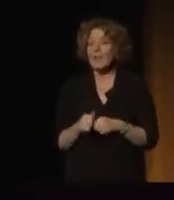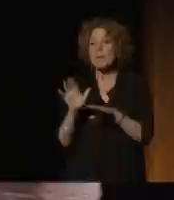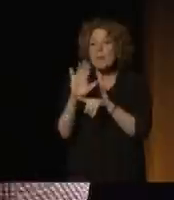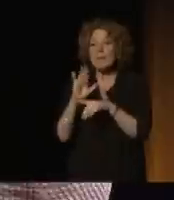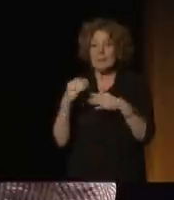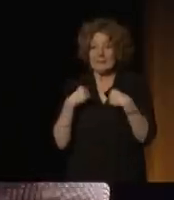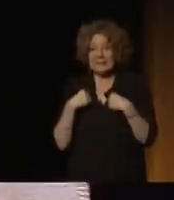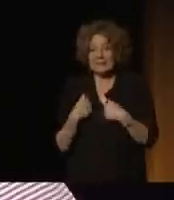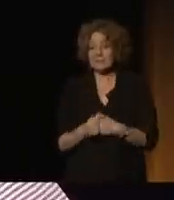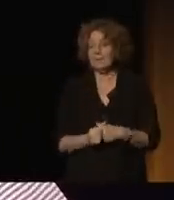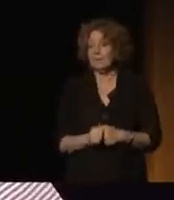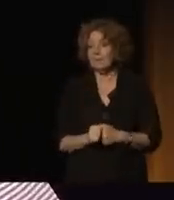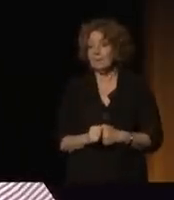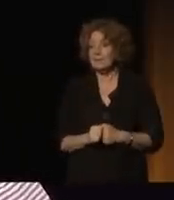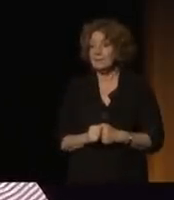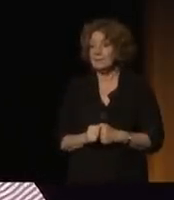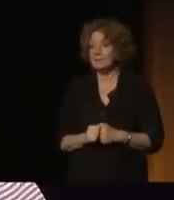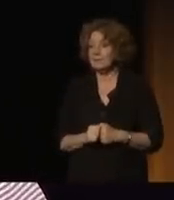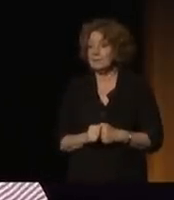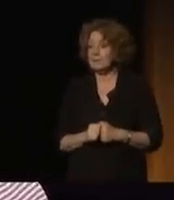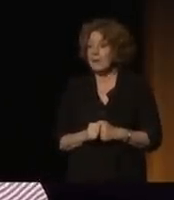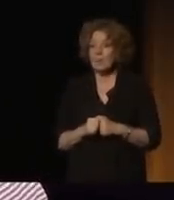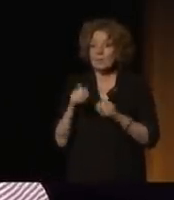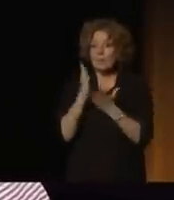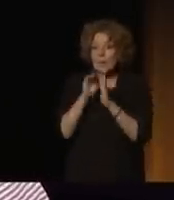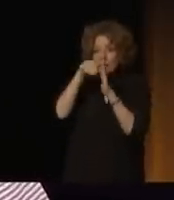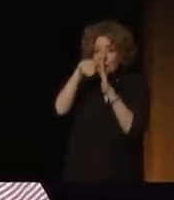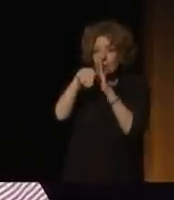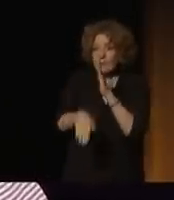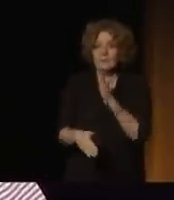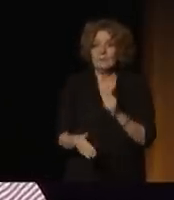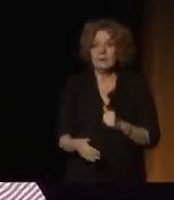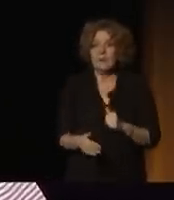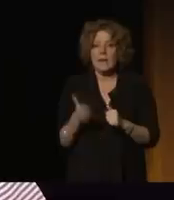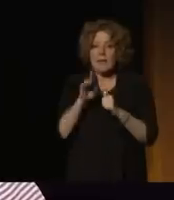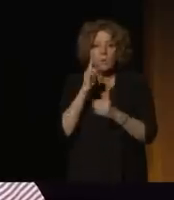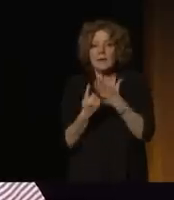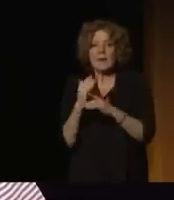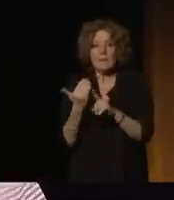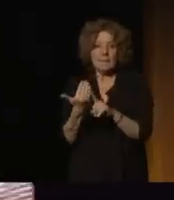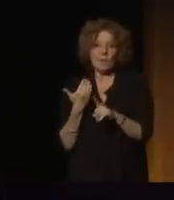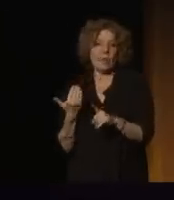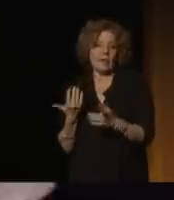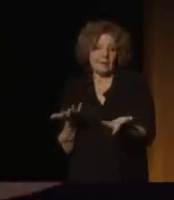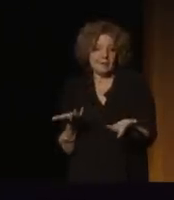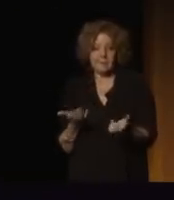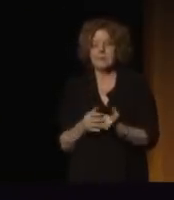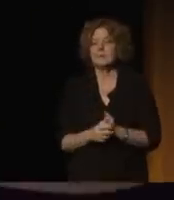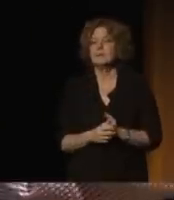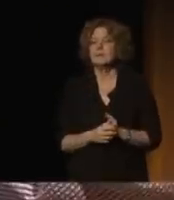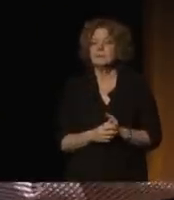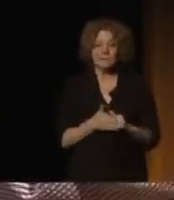business, it was in decline. It never would have happened before that. Don't kid yourself. Right. When Harvey